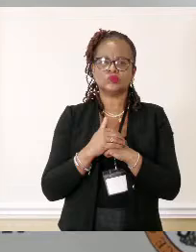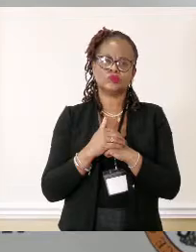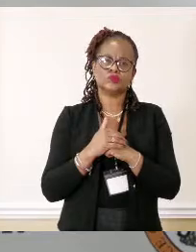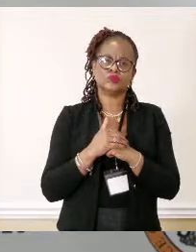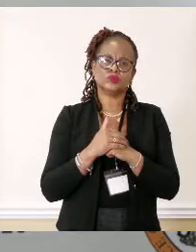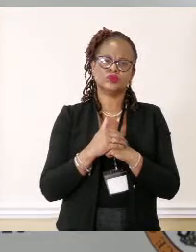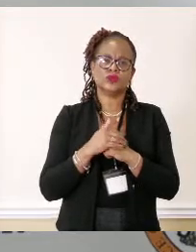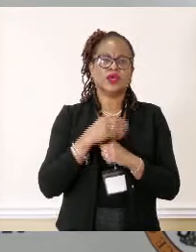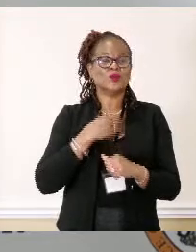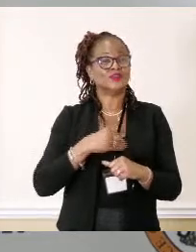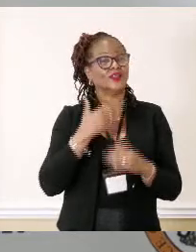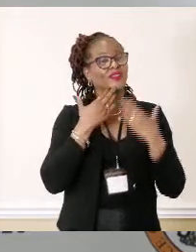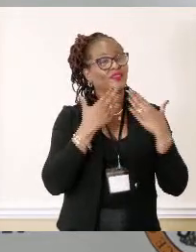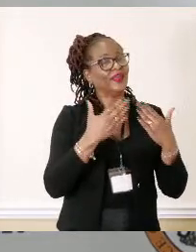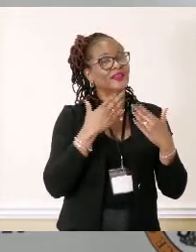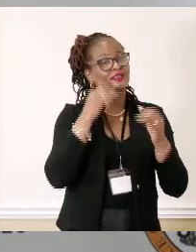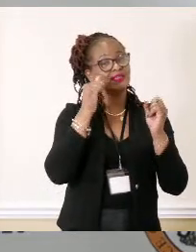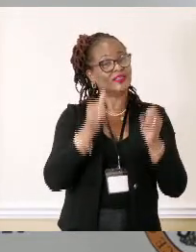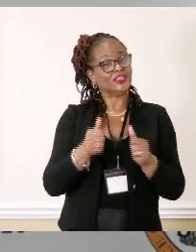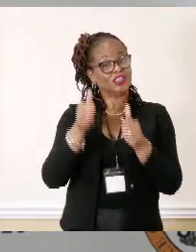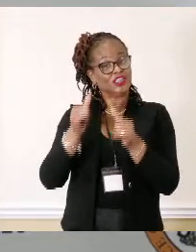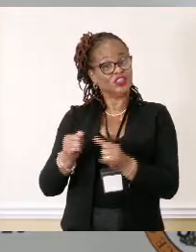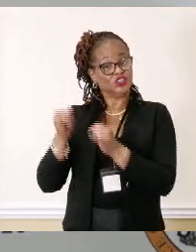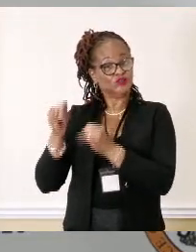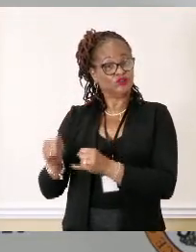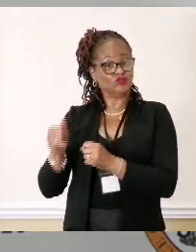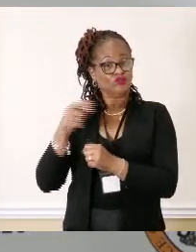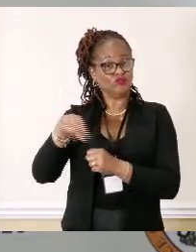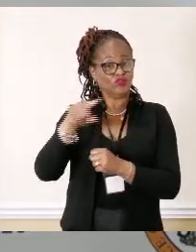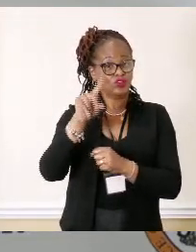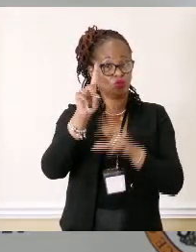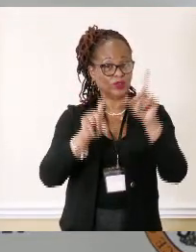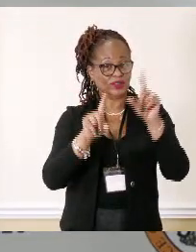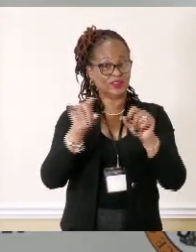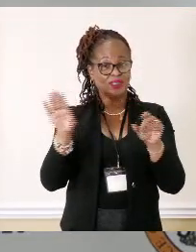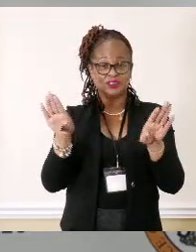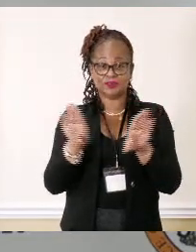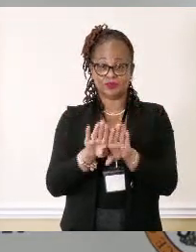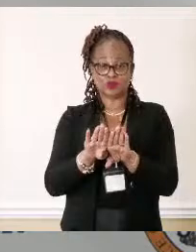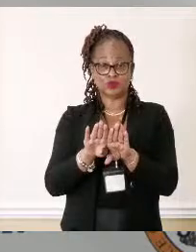I wish to thank each of you for your questions. That concludes